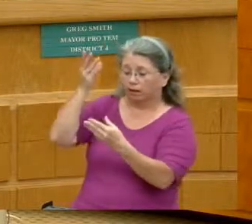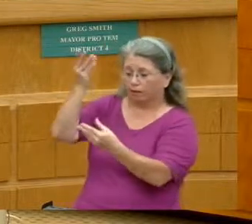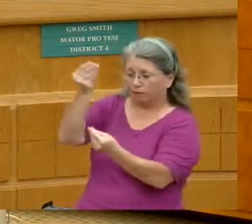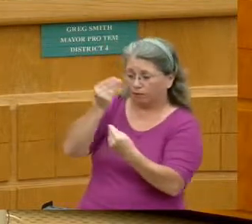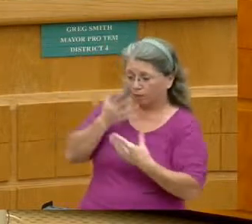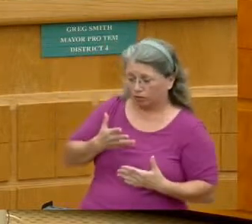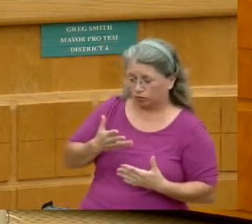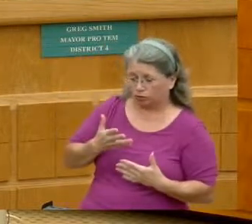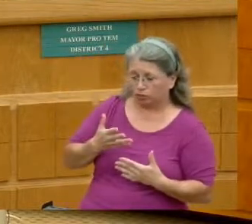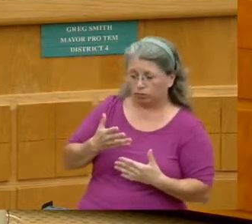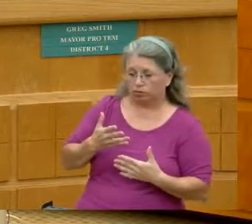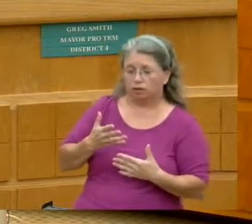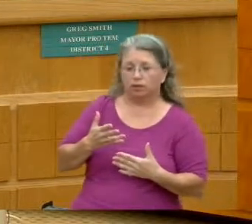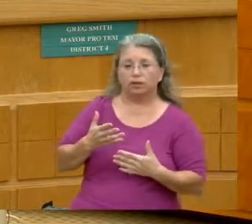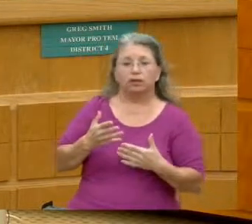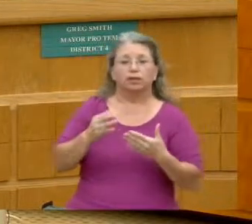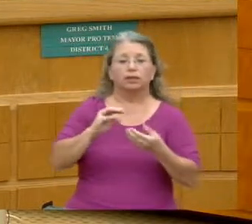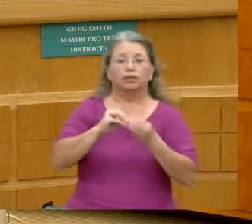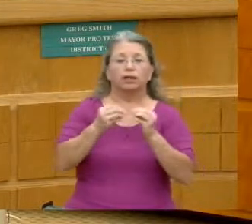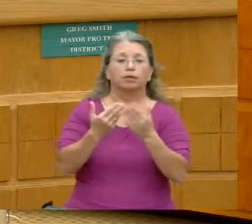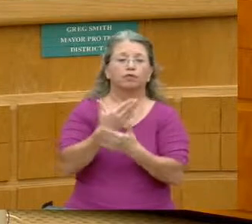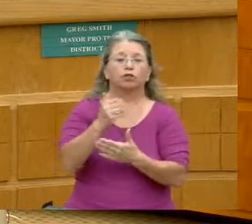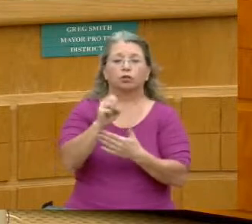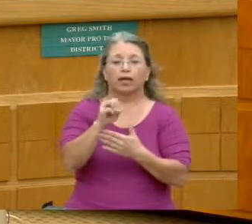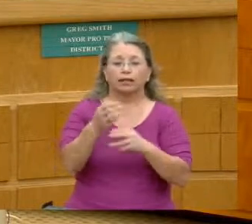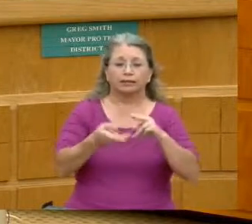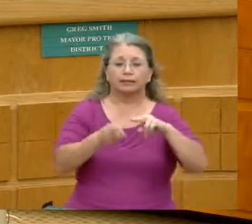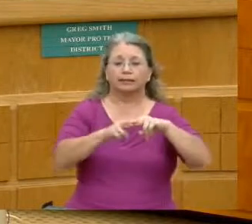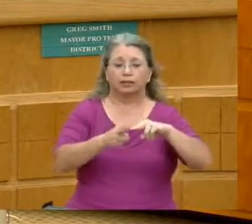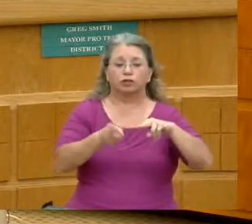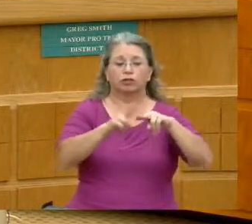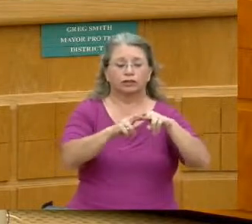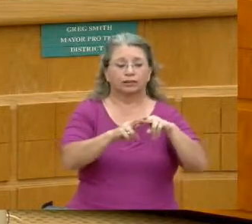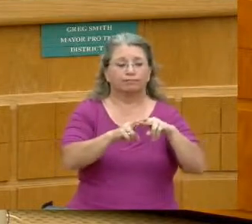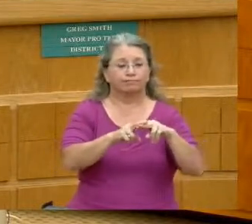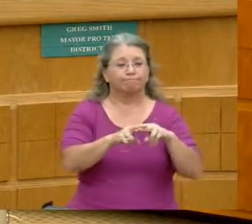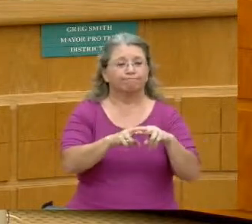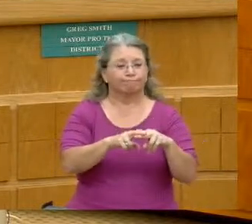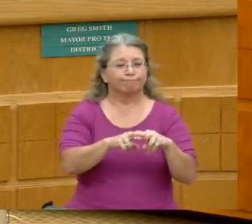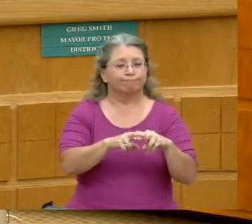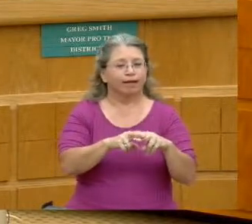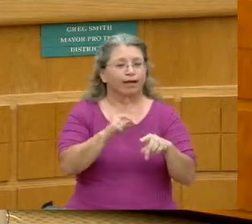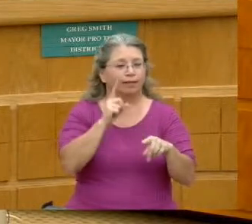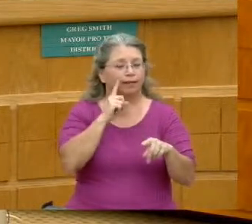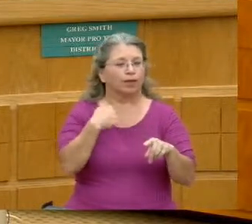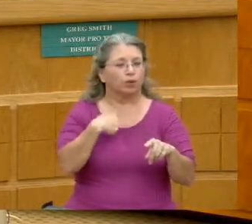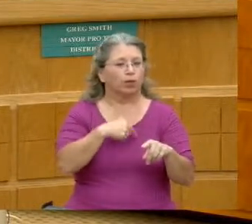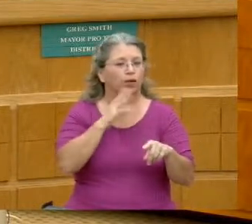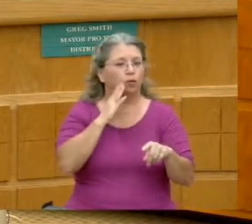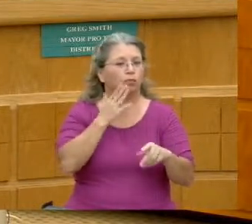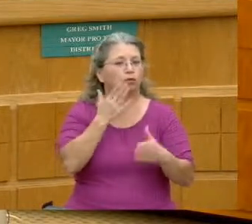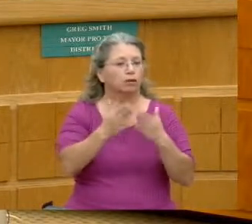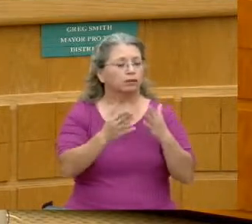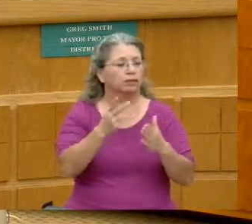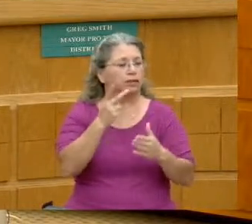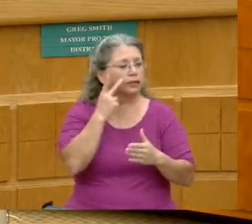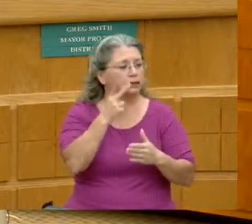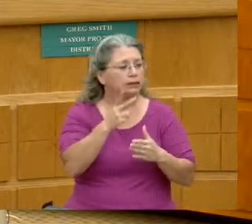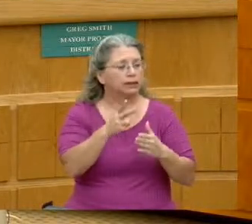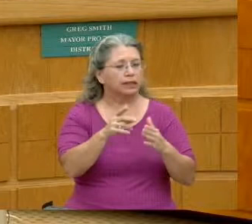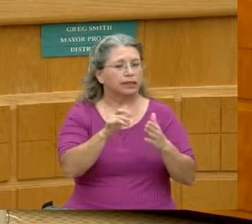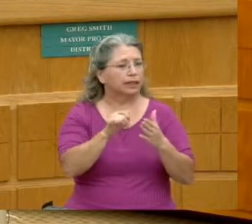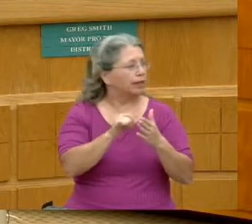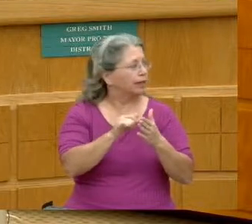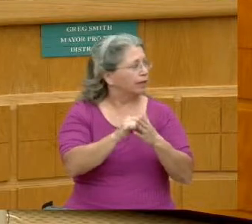cases increasing, I would say that we're probably going to see this depart, the red dots depart from the blue